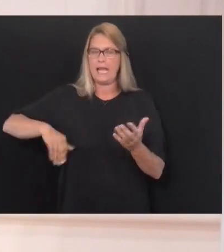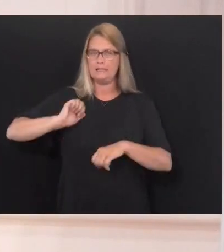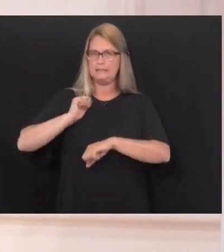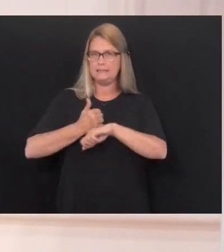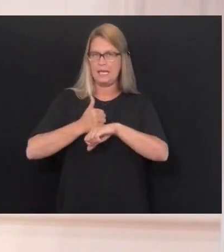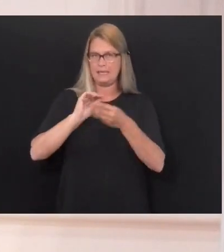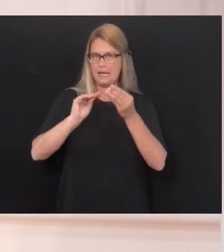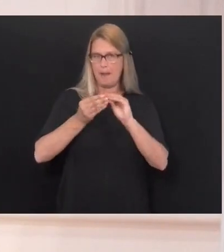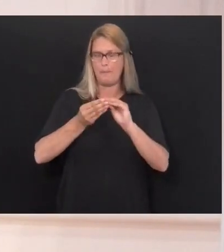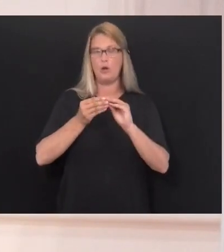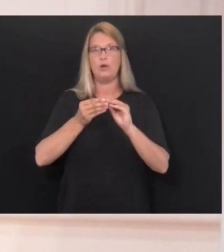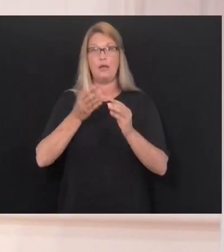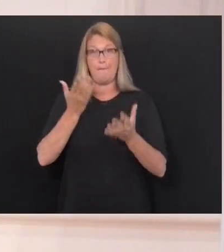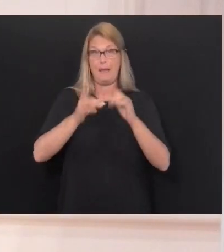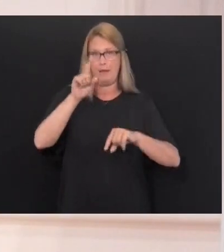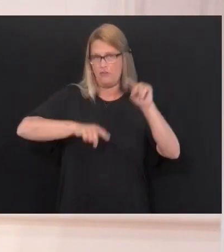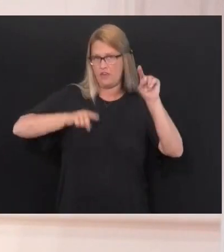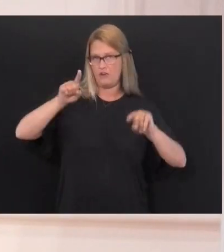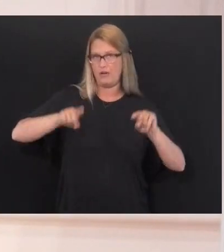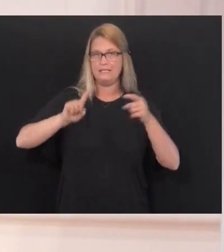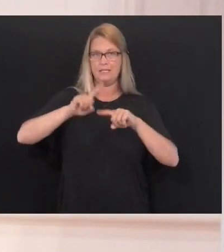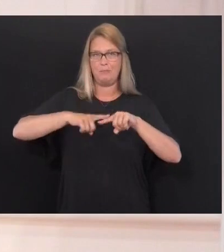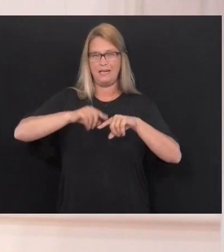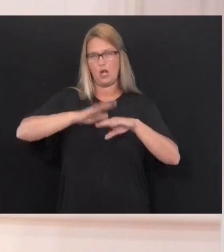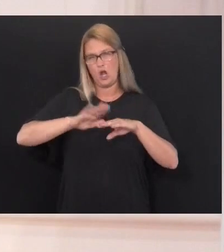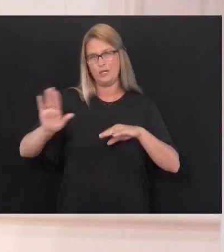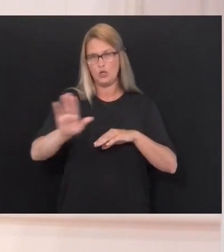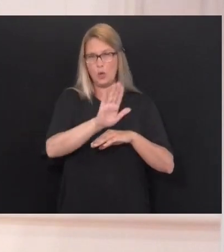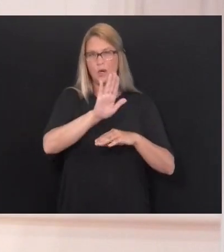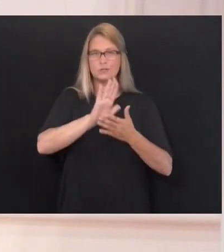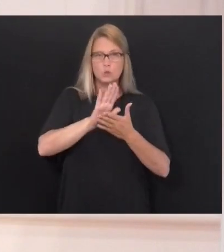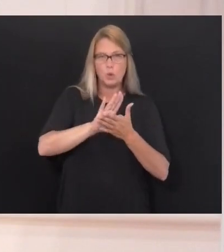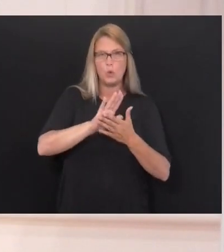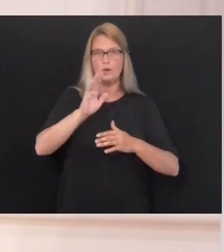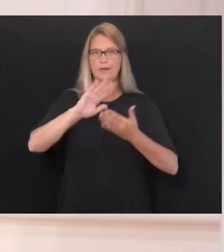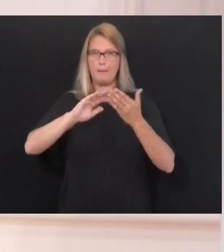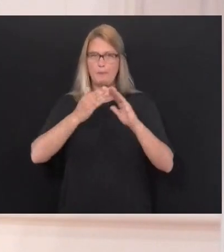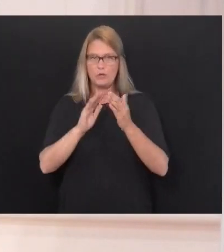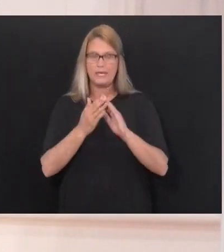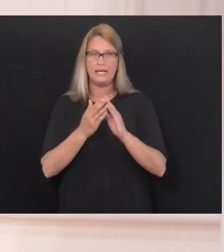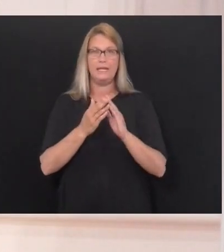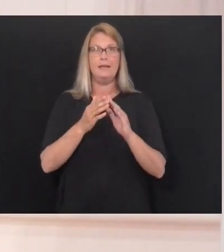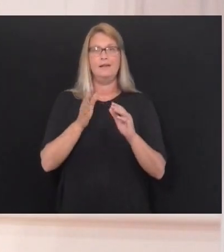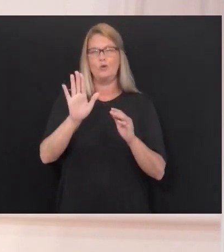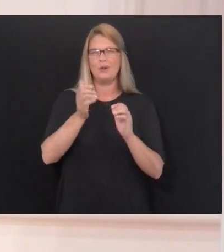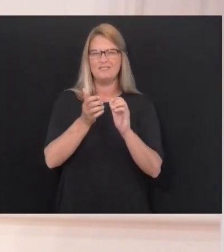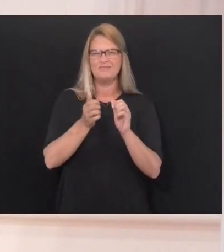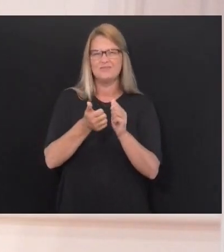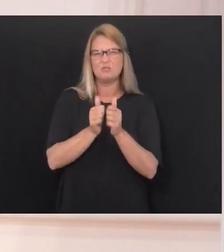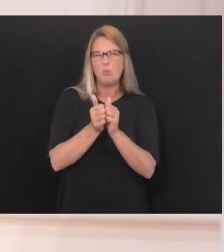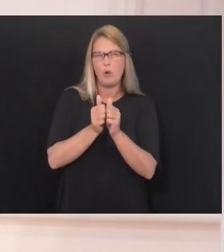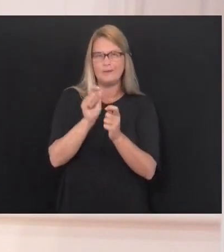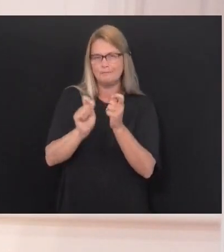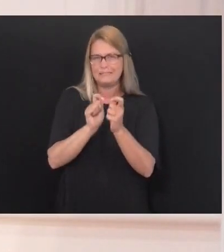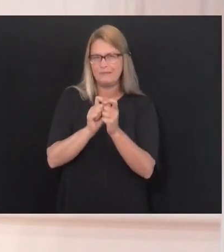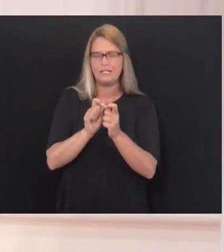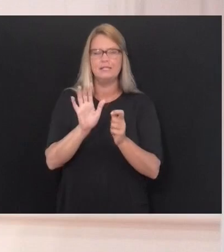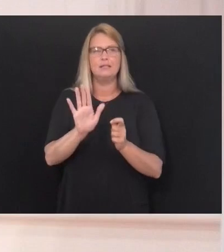at this as just another one of those things that we're doing to enable us to be able to participate